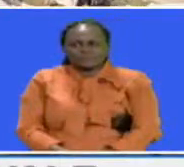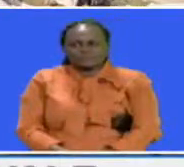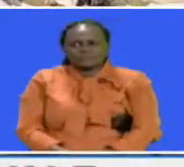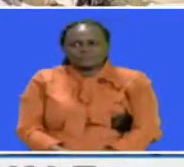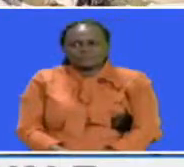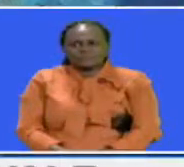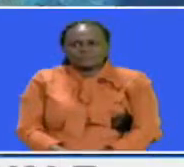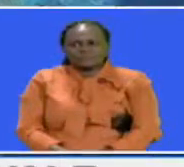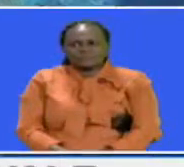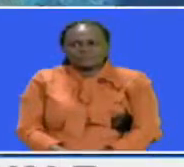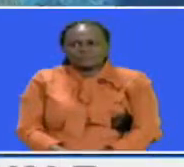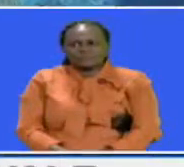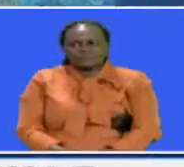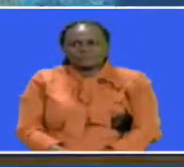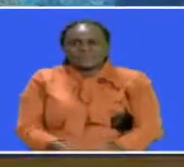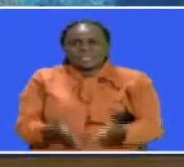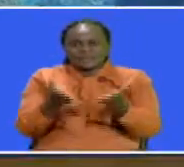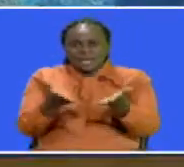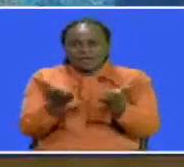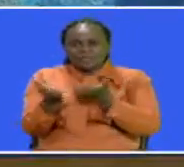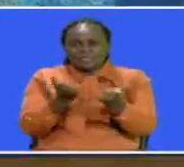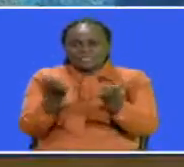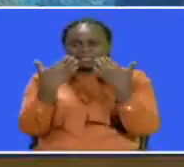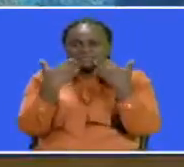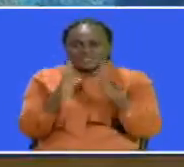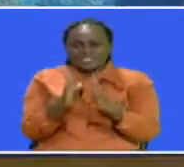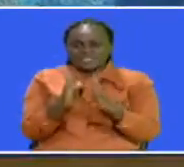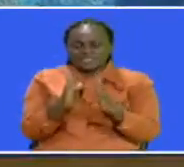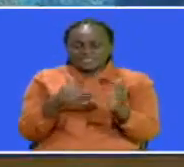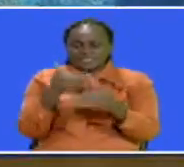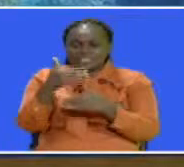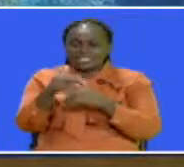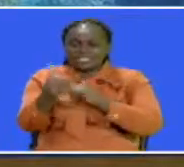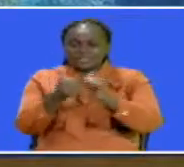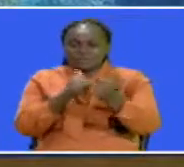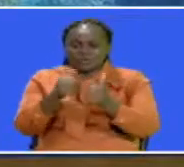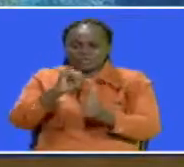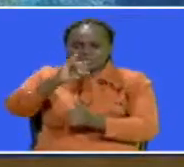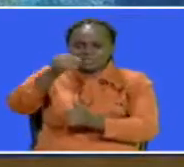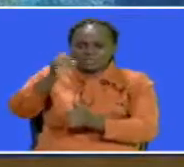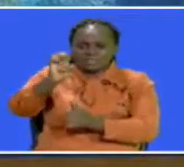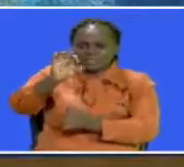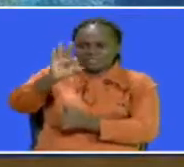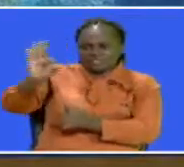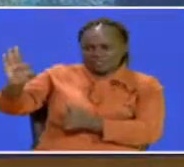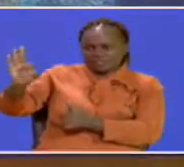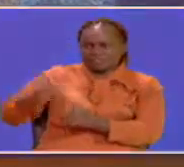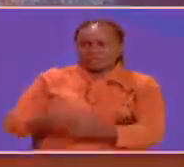Well, that story does it for Business at 1. Coming up next is Sports with Jeff Mugire.